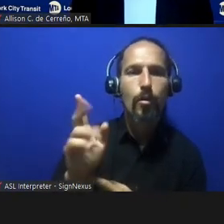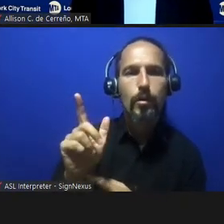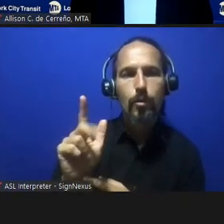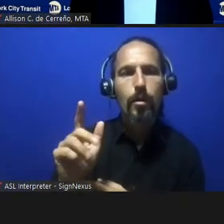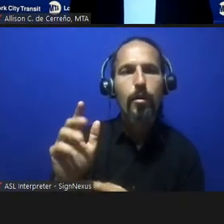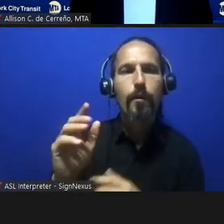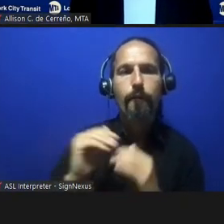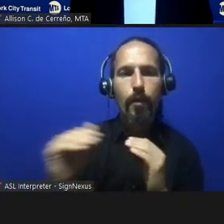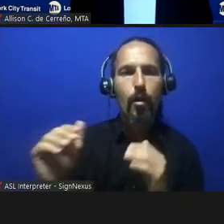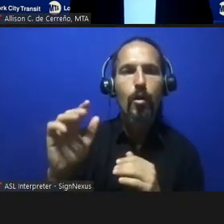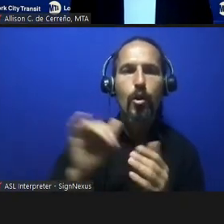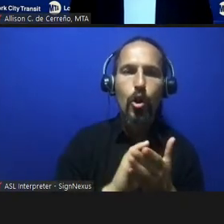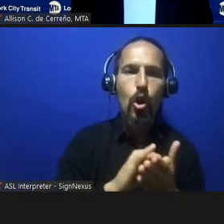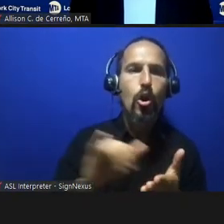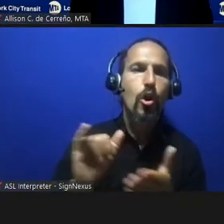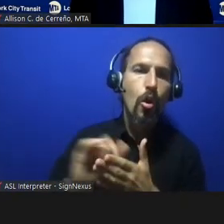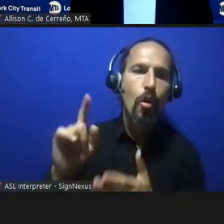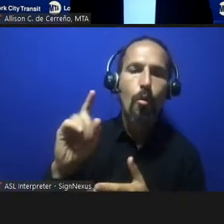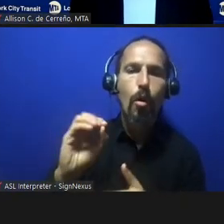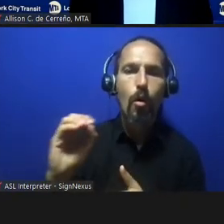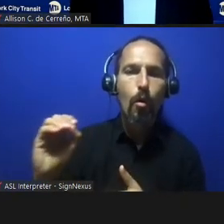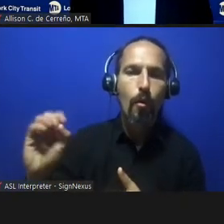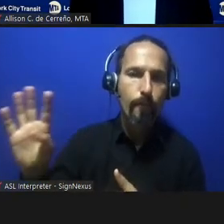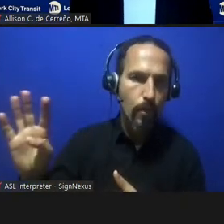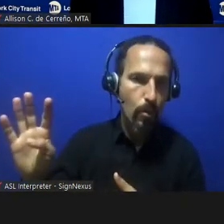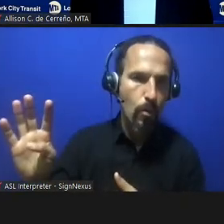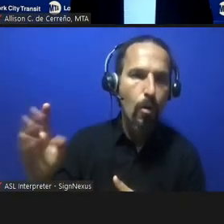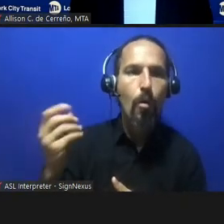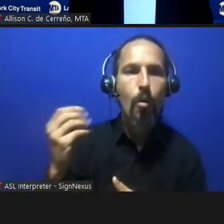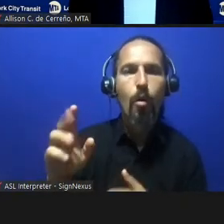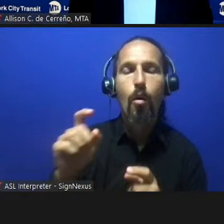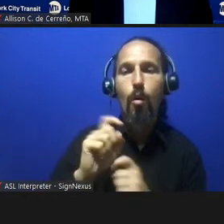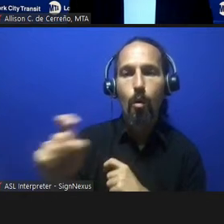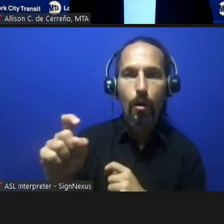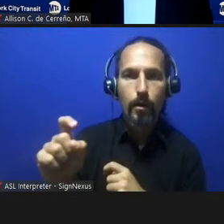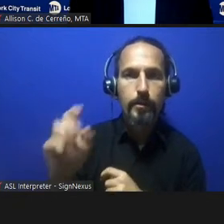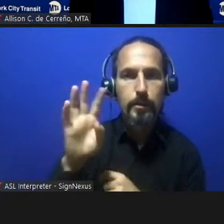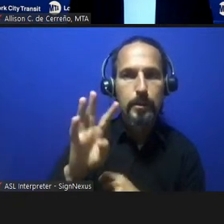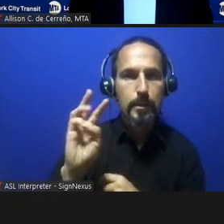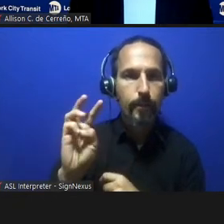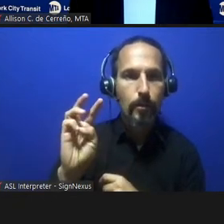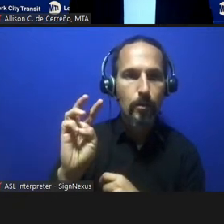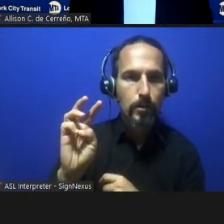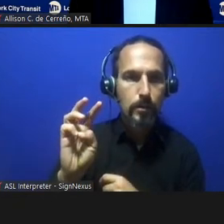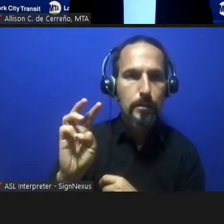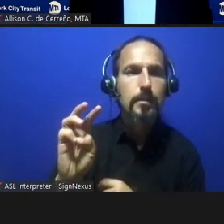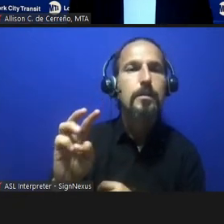york 1004 or call 646-252-7440